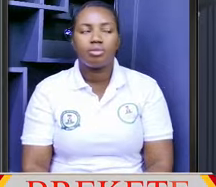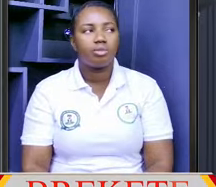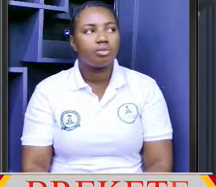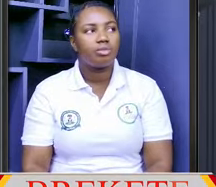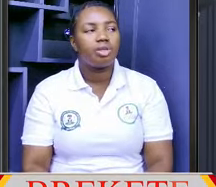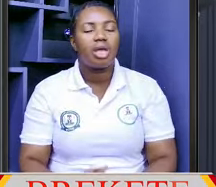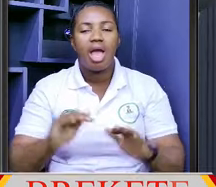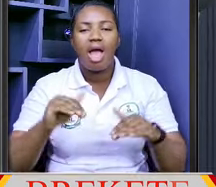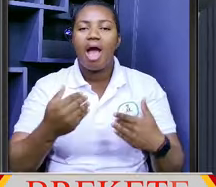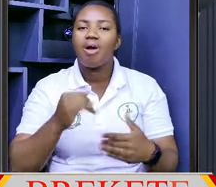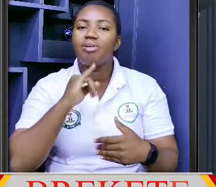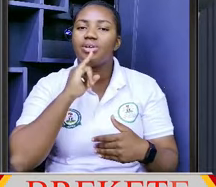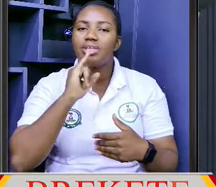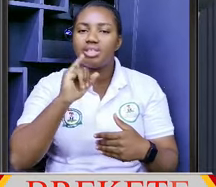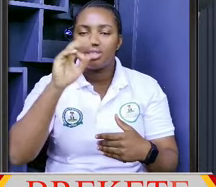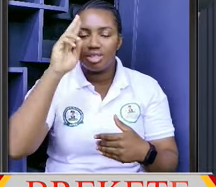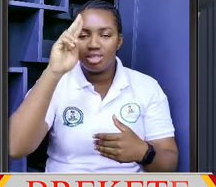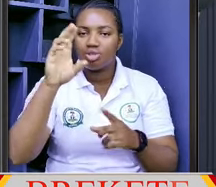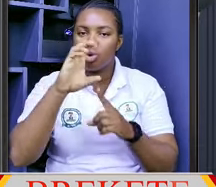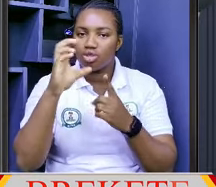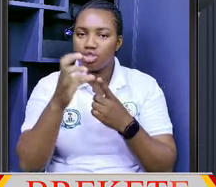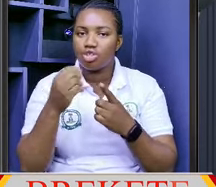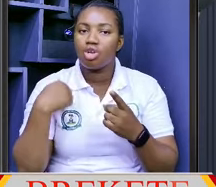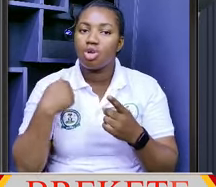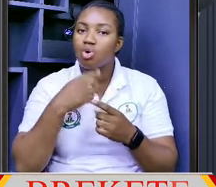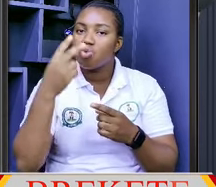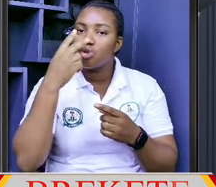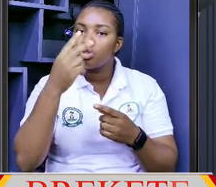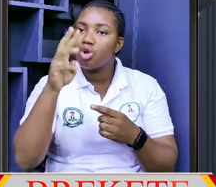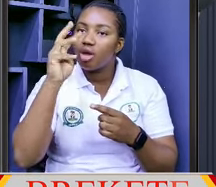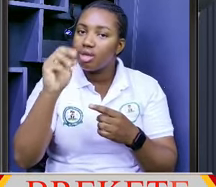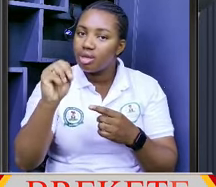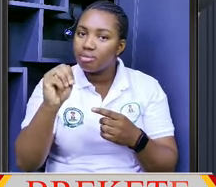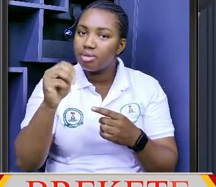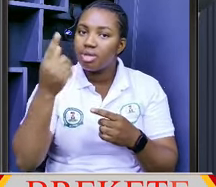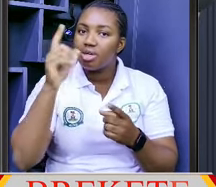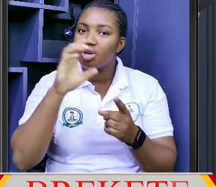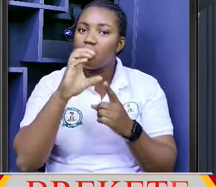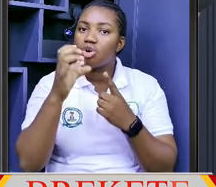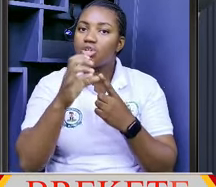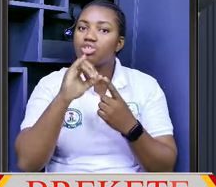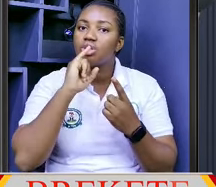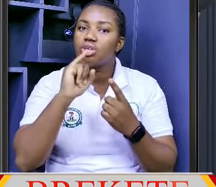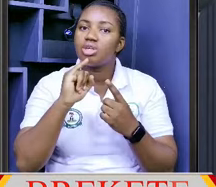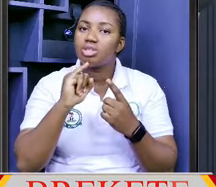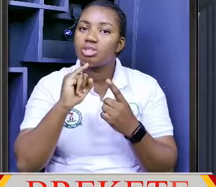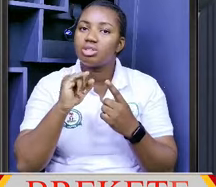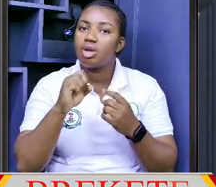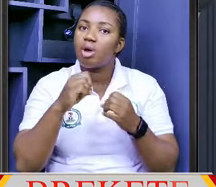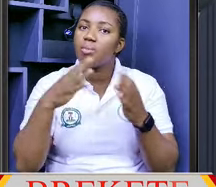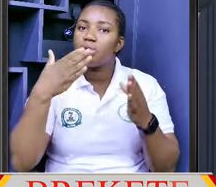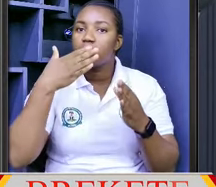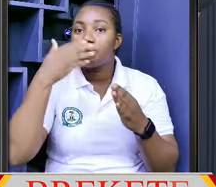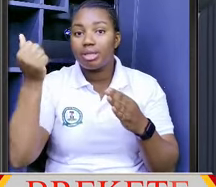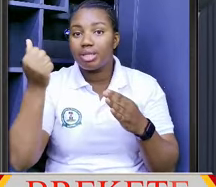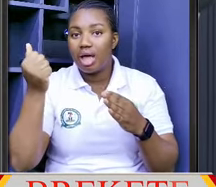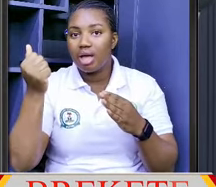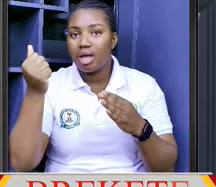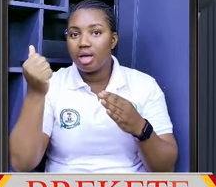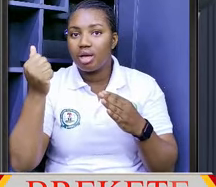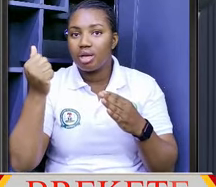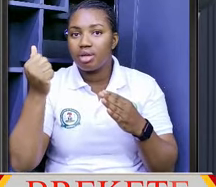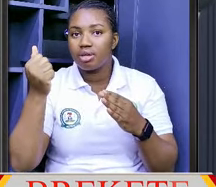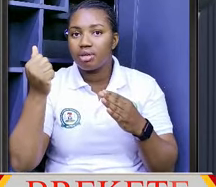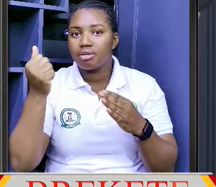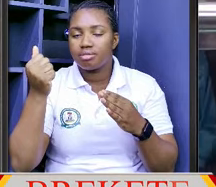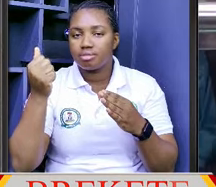How in condition be? We saw him. The condition is much better, not compared to the way he